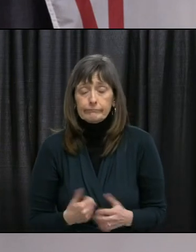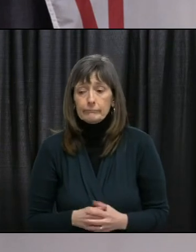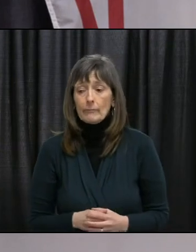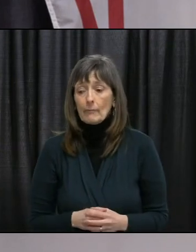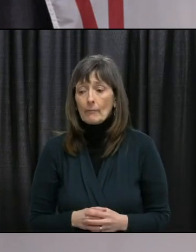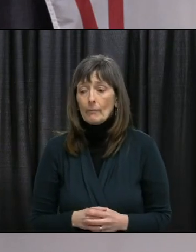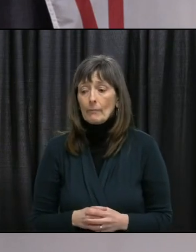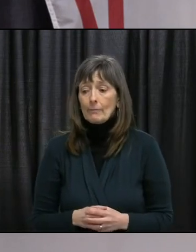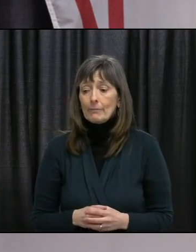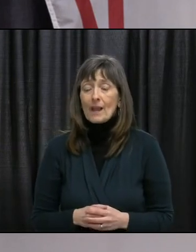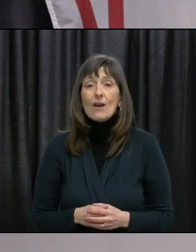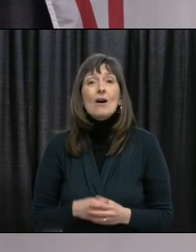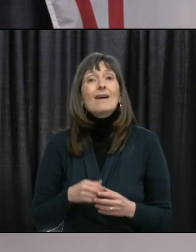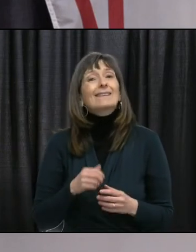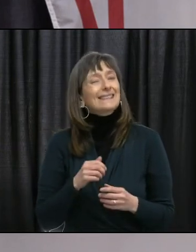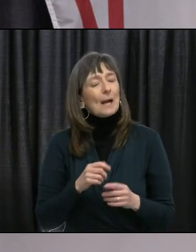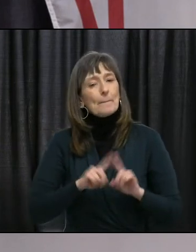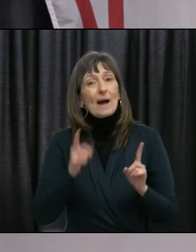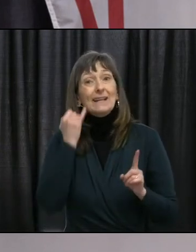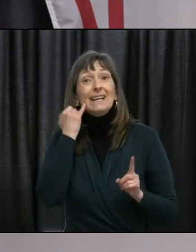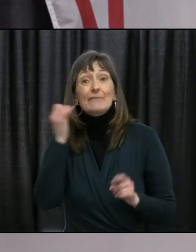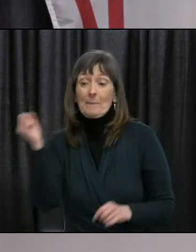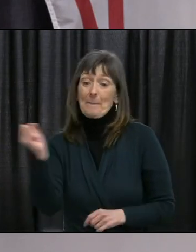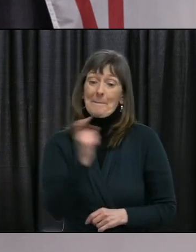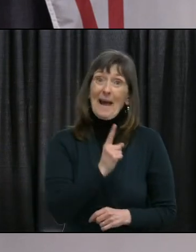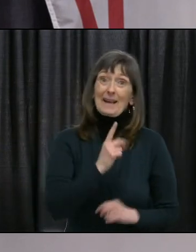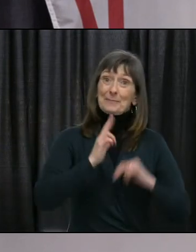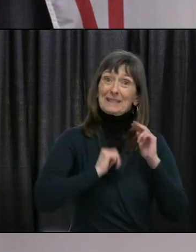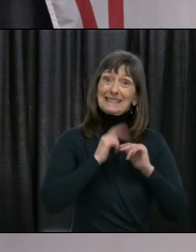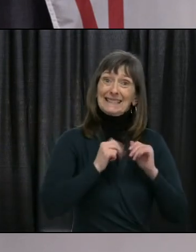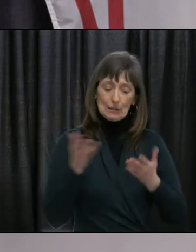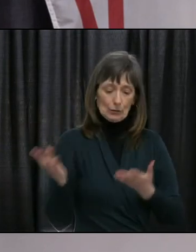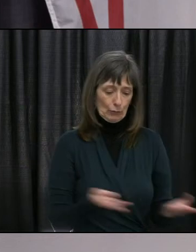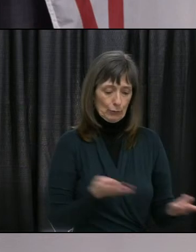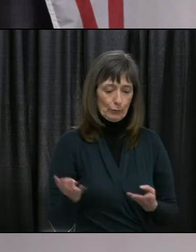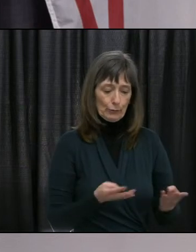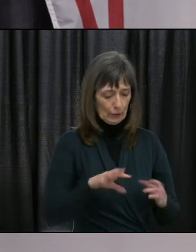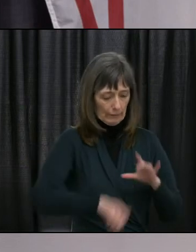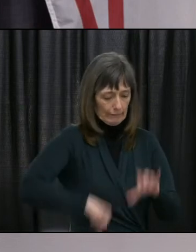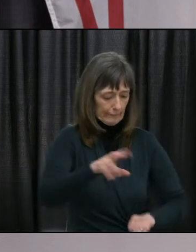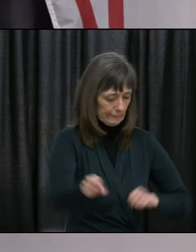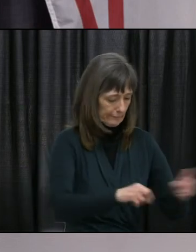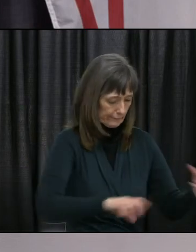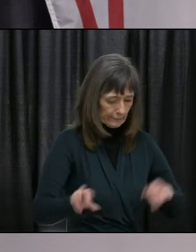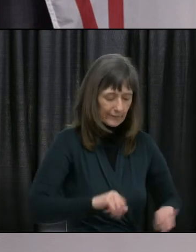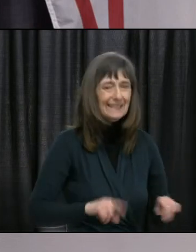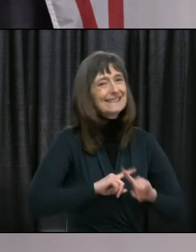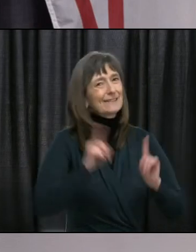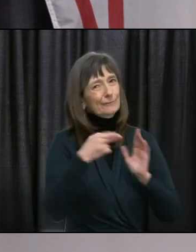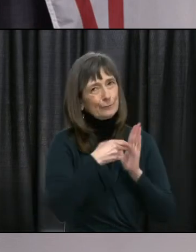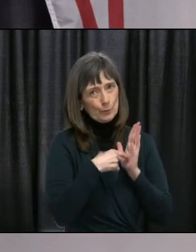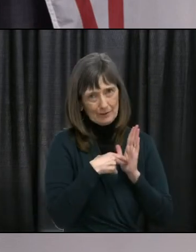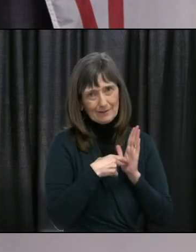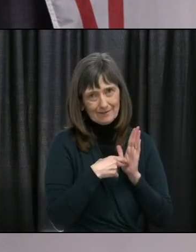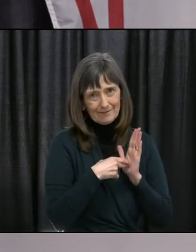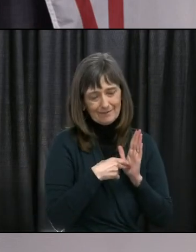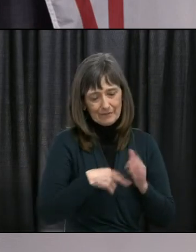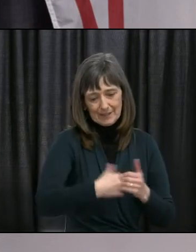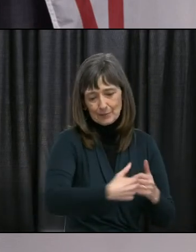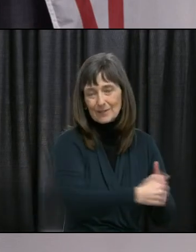it comes to sorting recycling, that's a little more concerning, and there are some guidelines that are available for that.